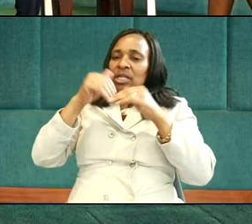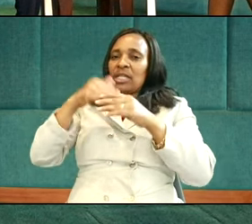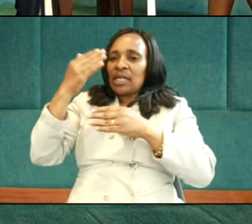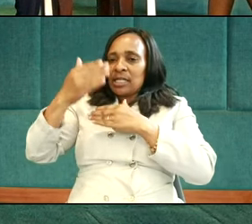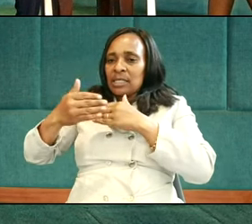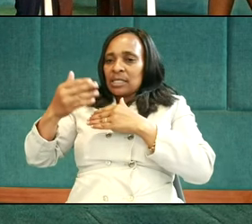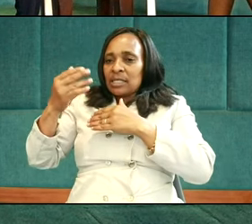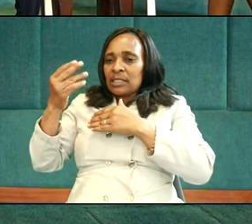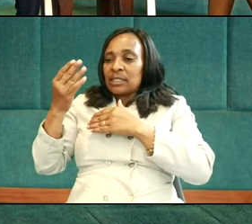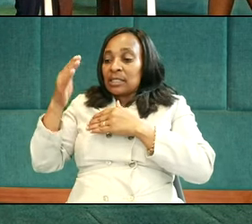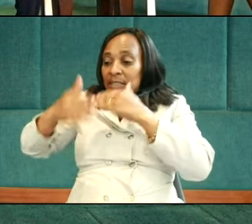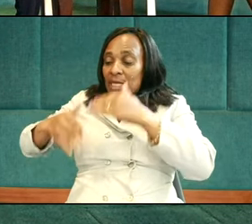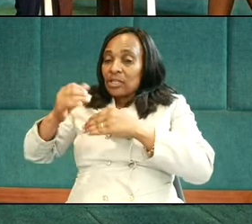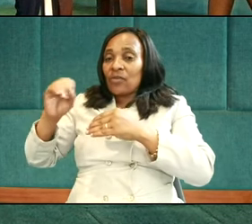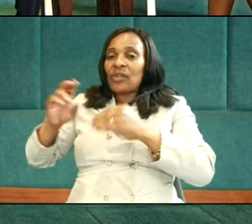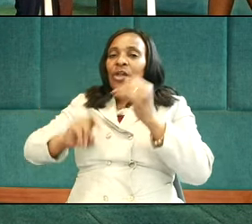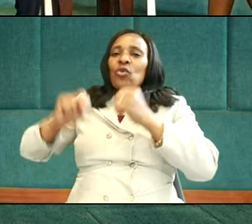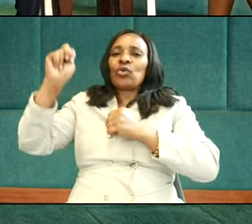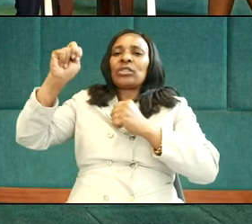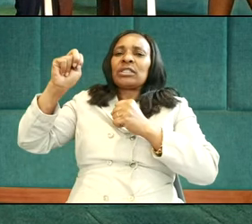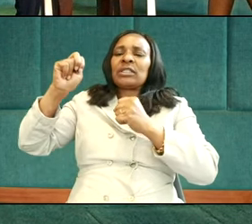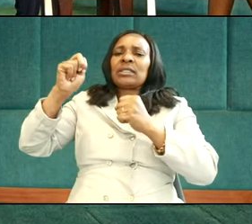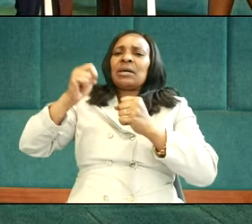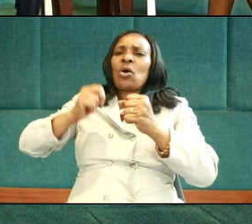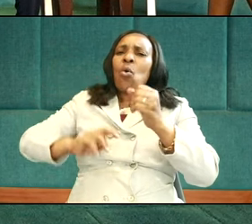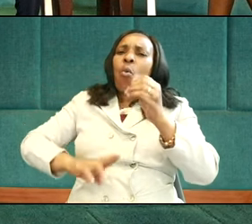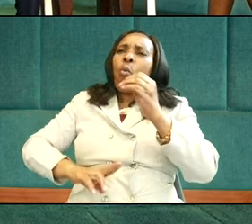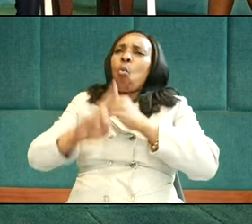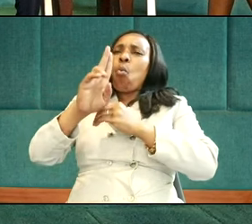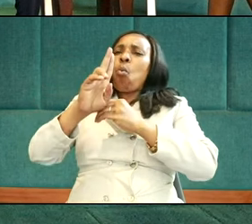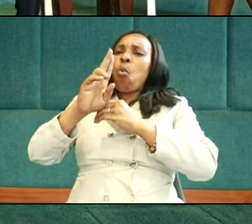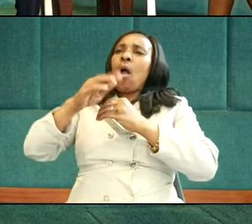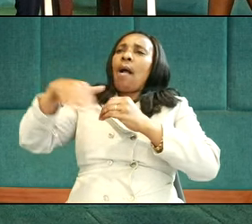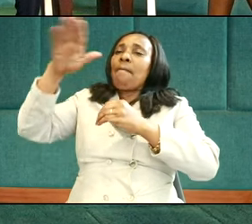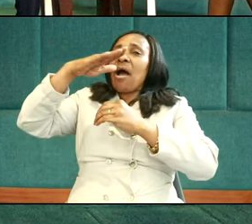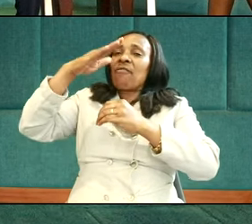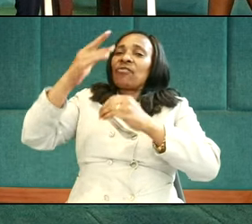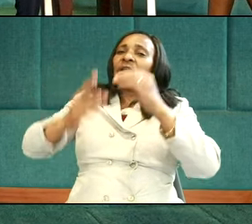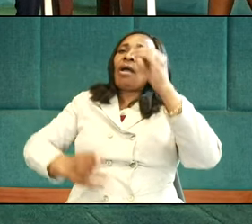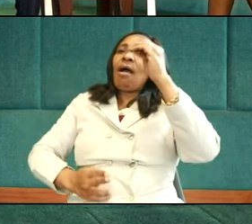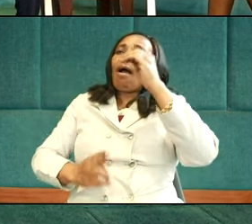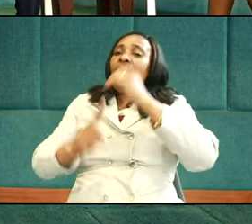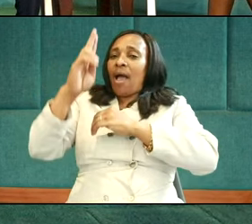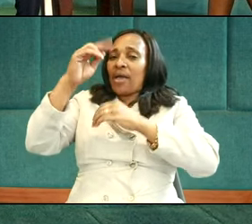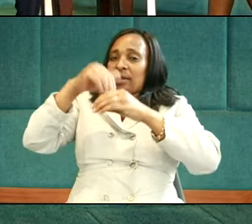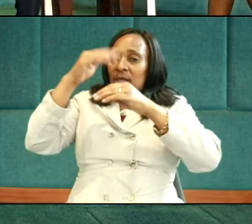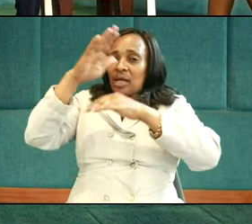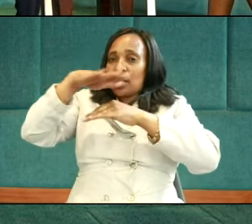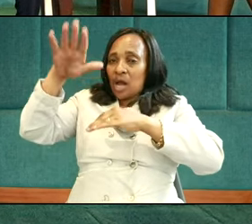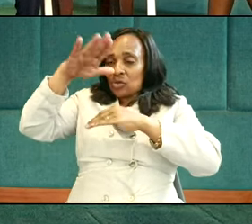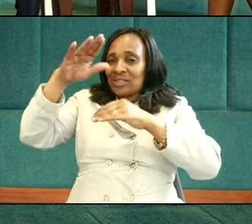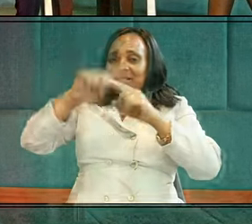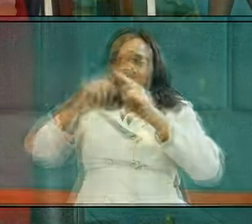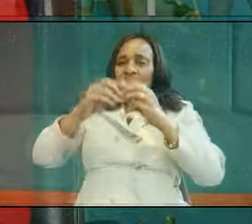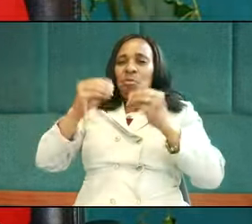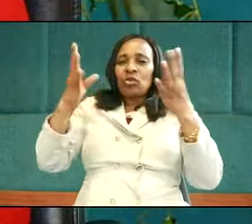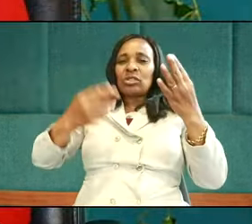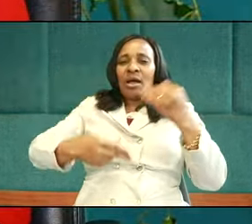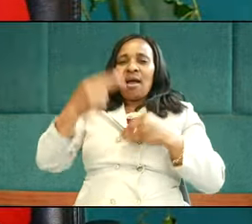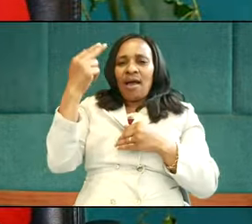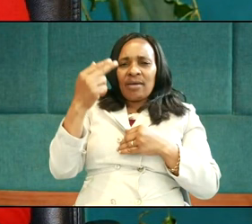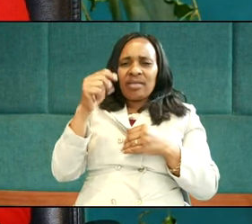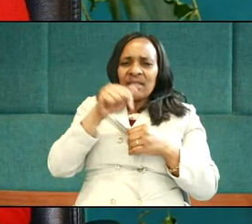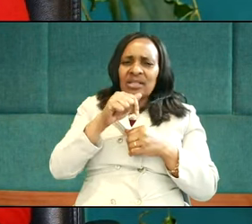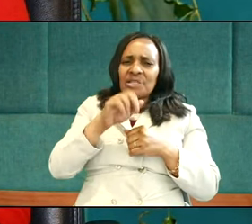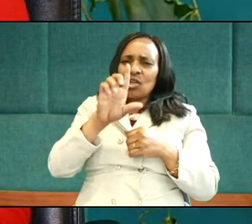of the north. I will ascend above the heights of the clouds. I will be like the Most High. This is Lucifer